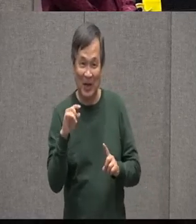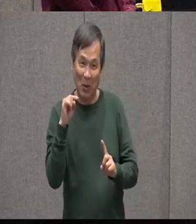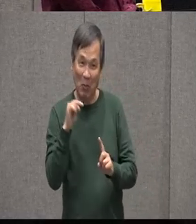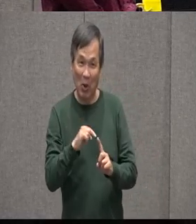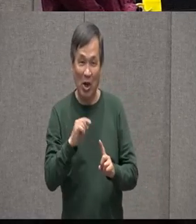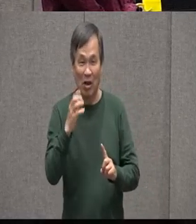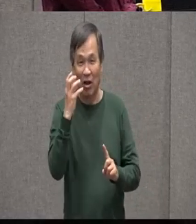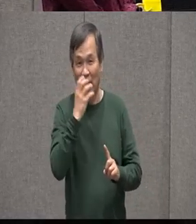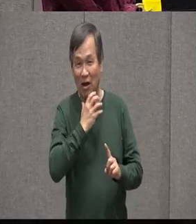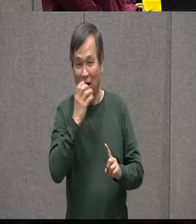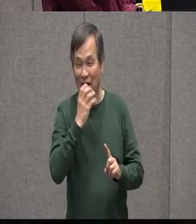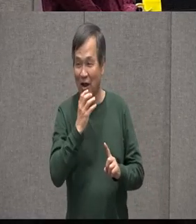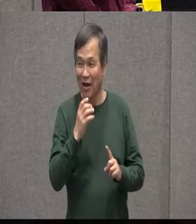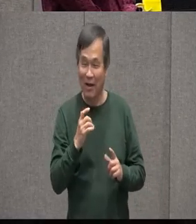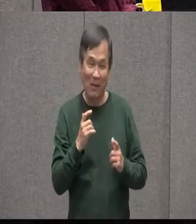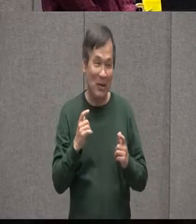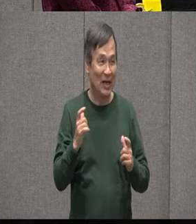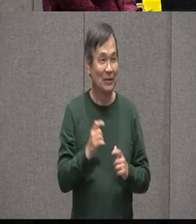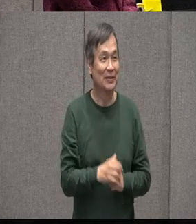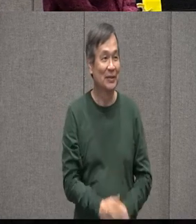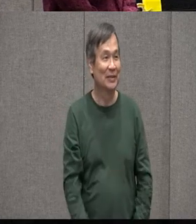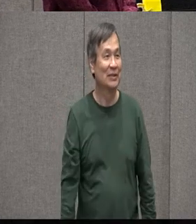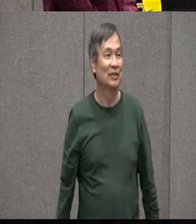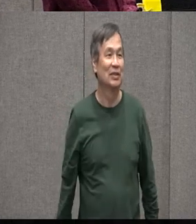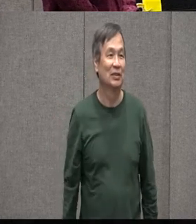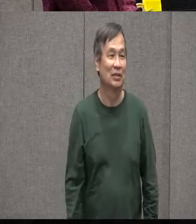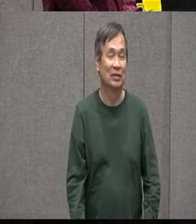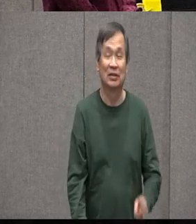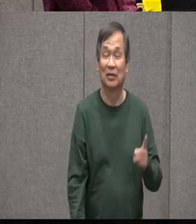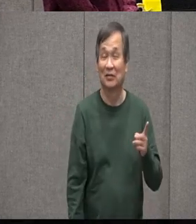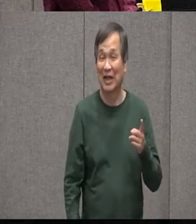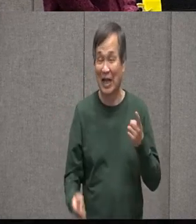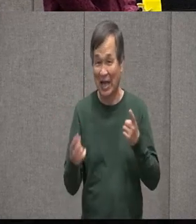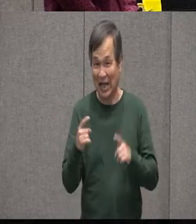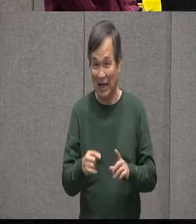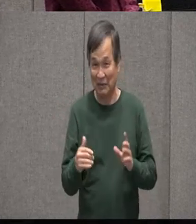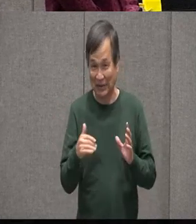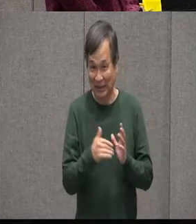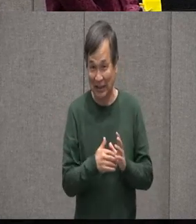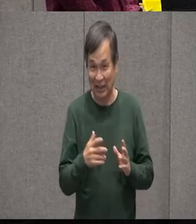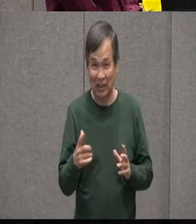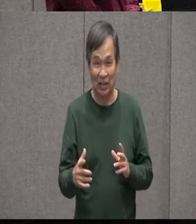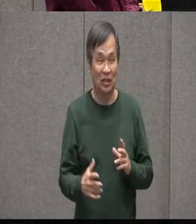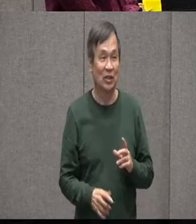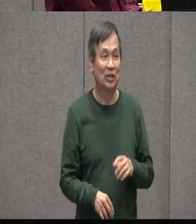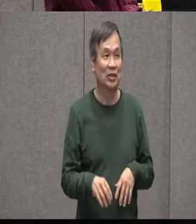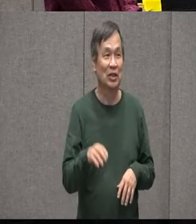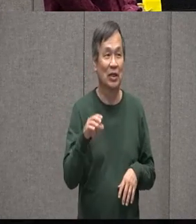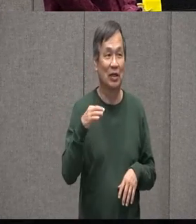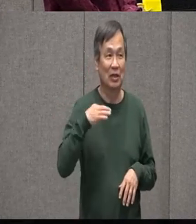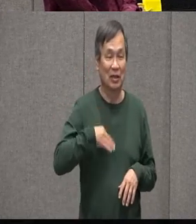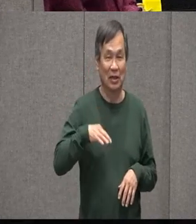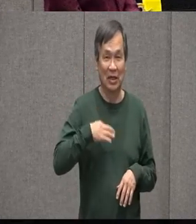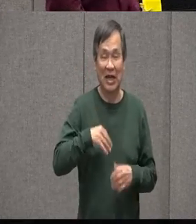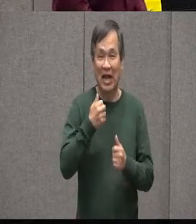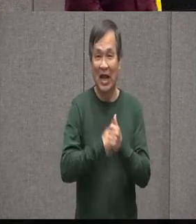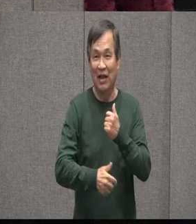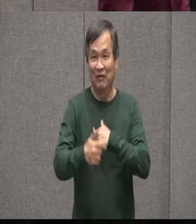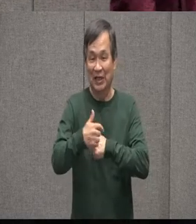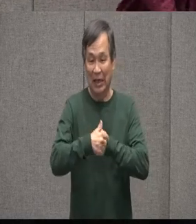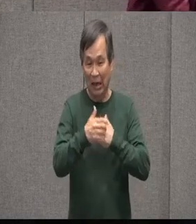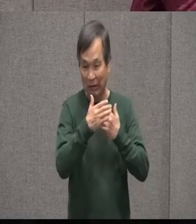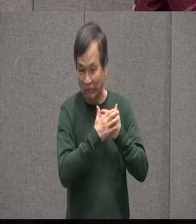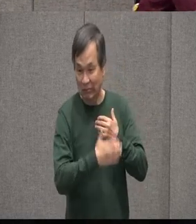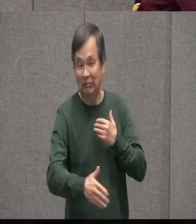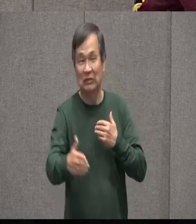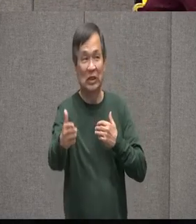big score. If you get more that happening more than once, you get extra bonuses. And so every time that happens after you